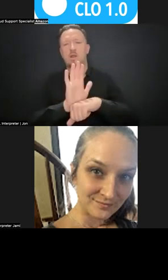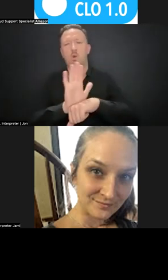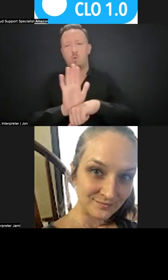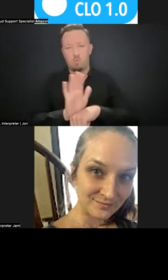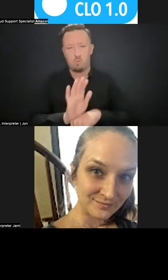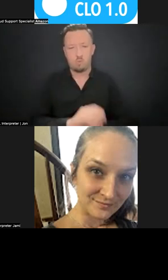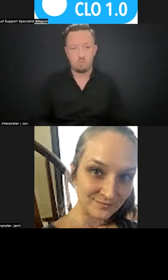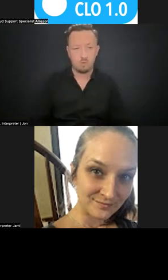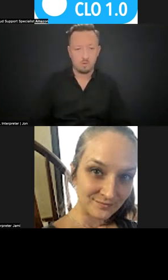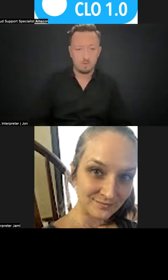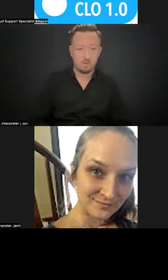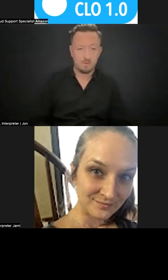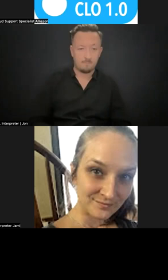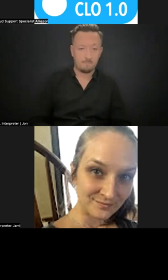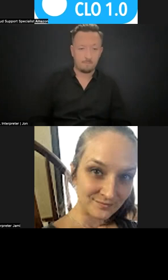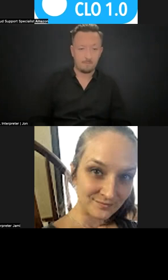So that's the first model.